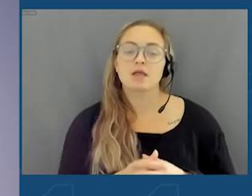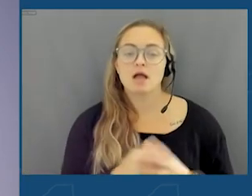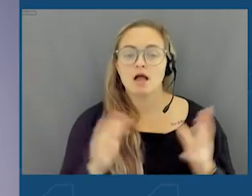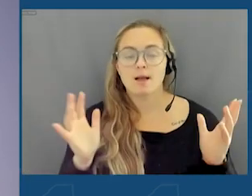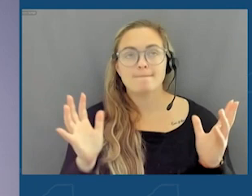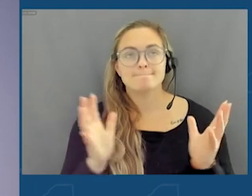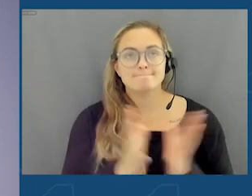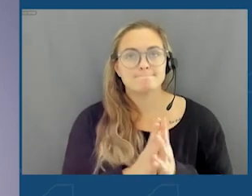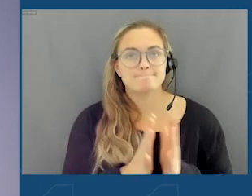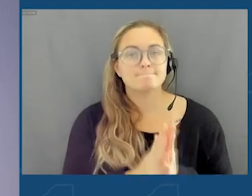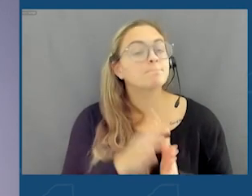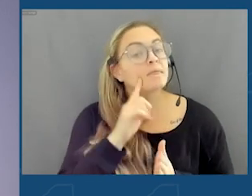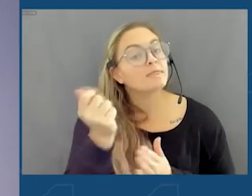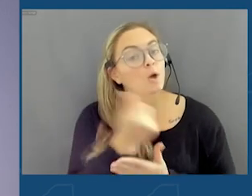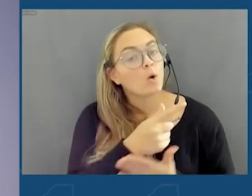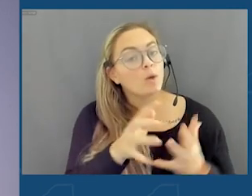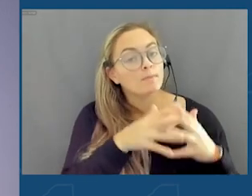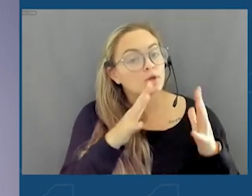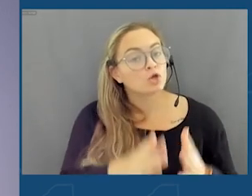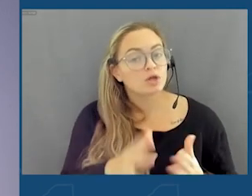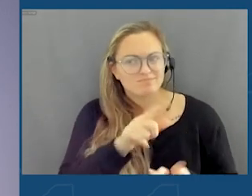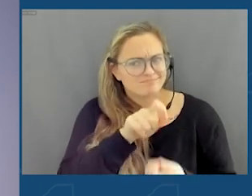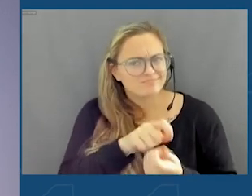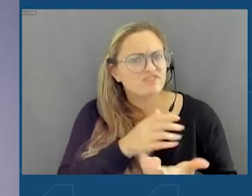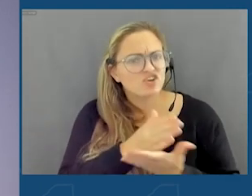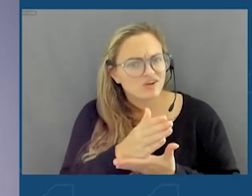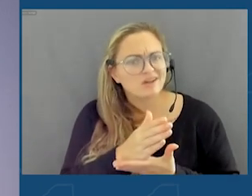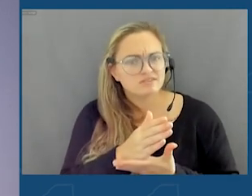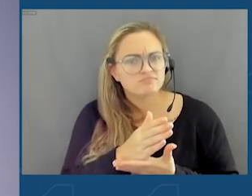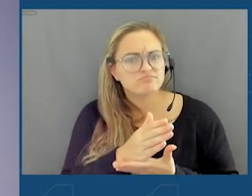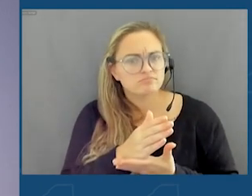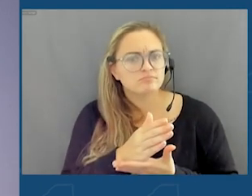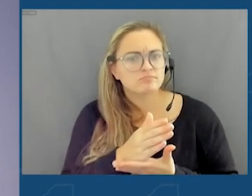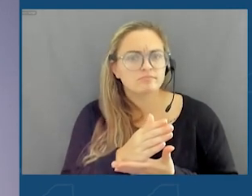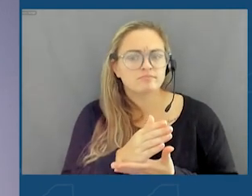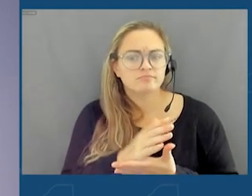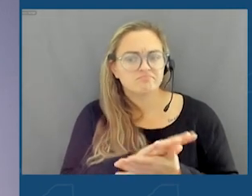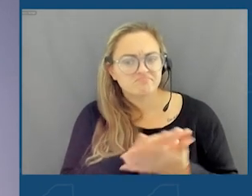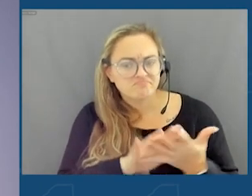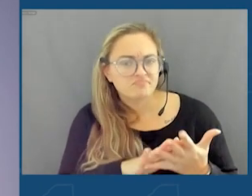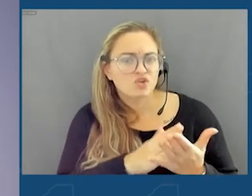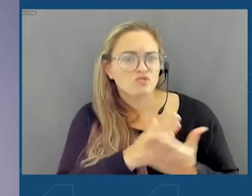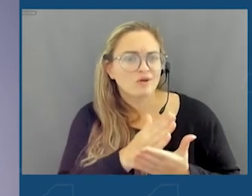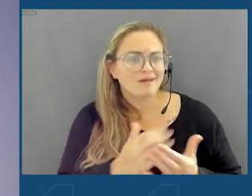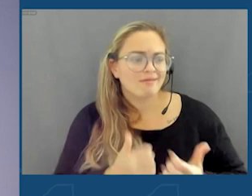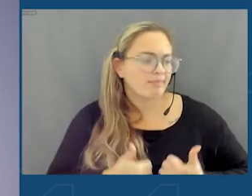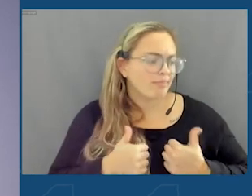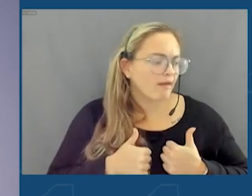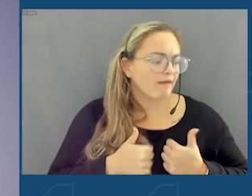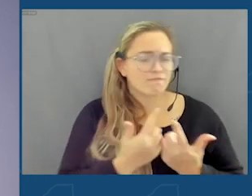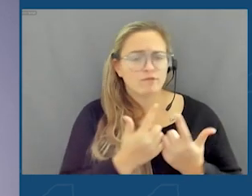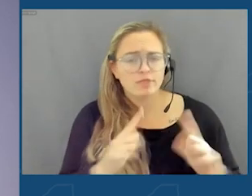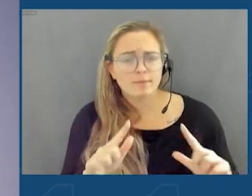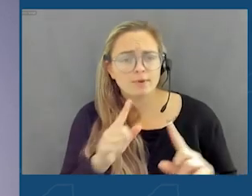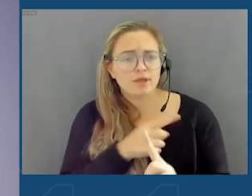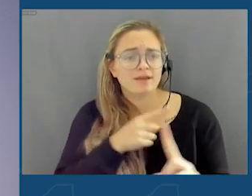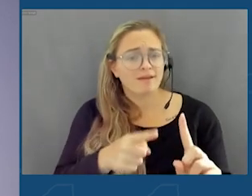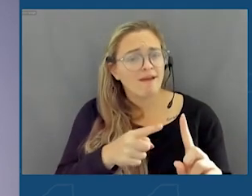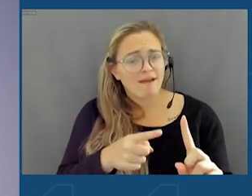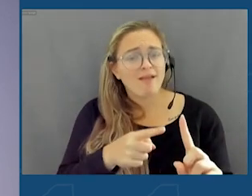Look, I think all Americans have certain rights. Among those rights are the right to life, liberty, and the pursuit of heat